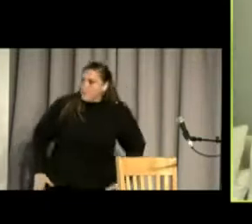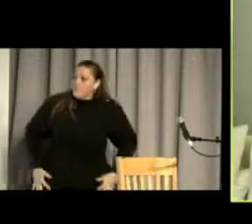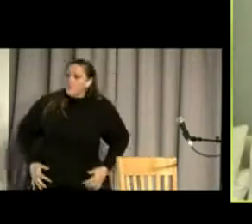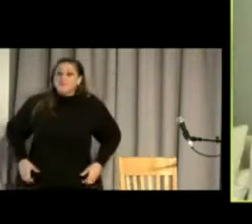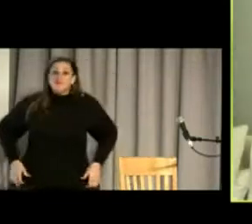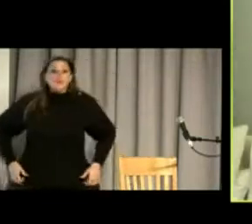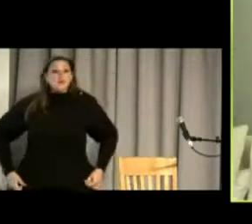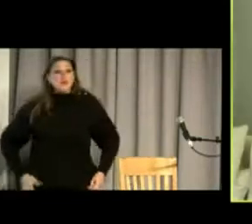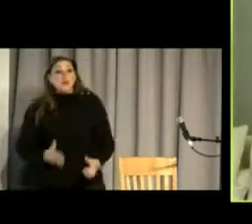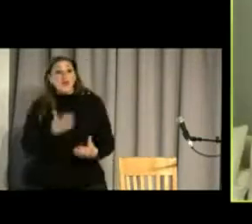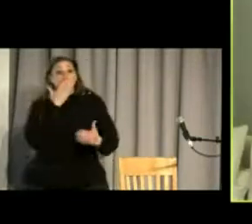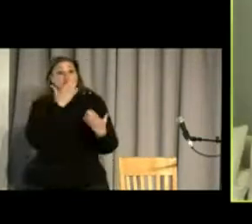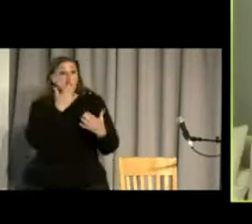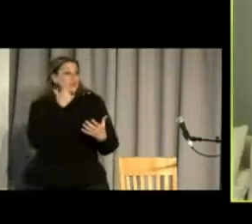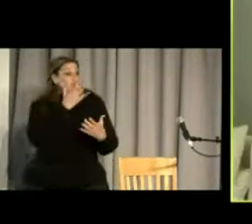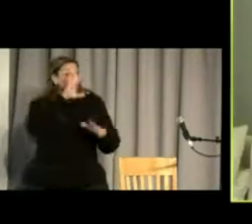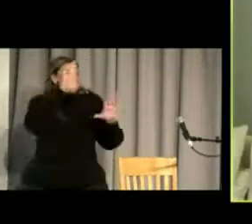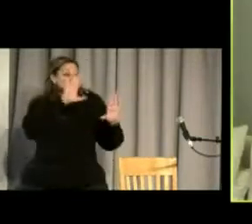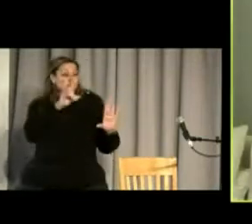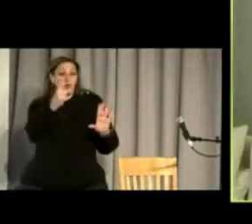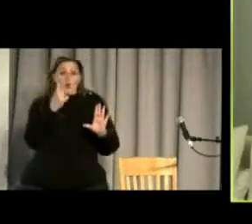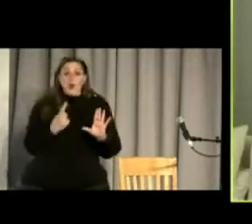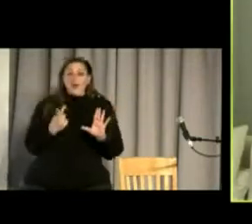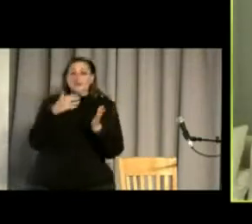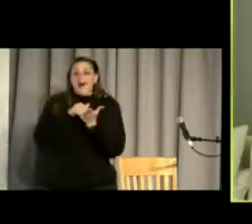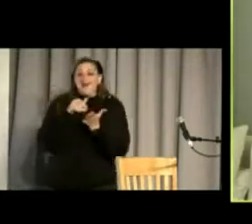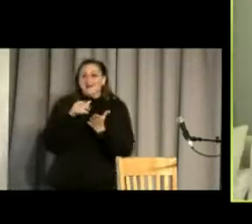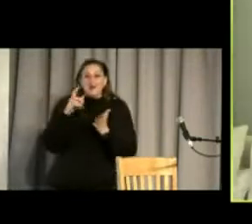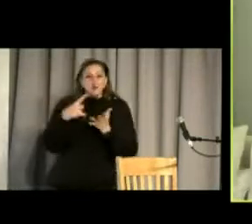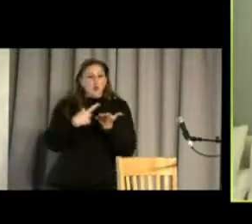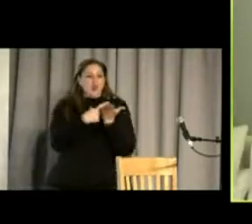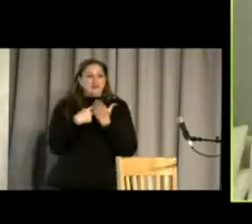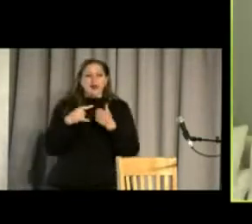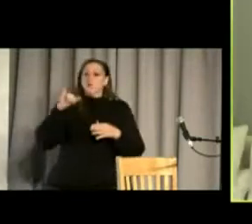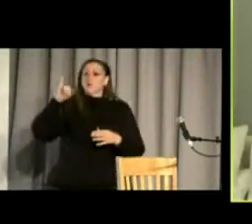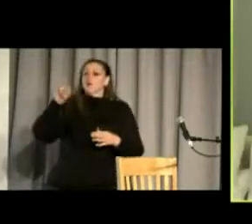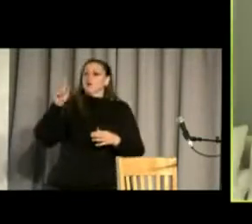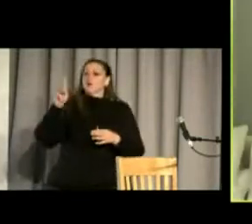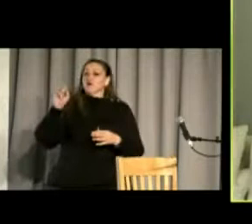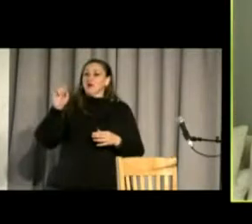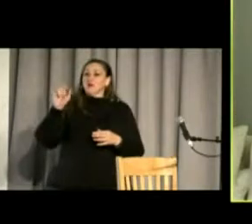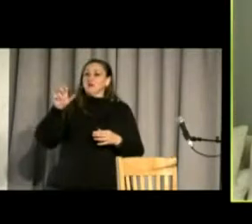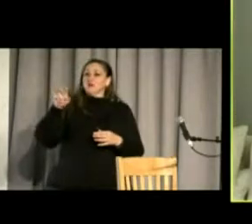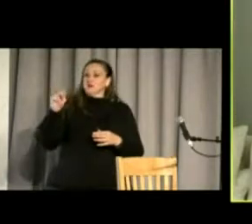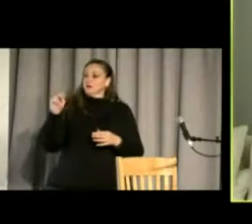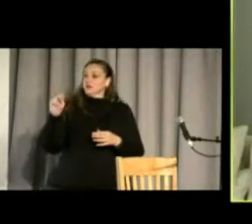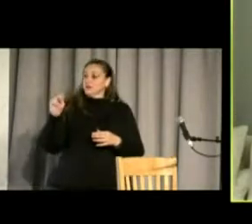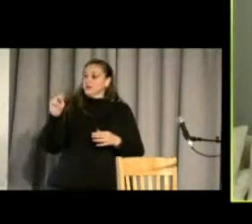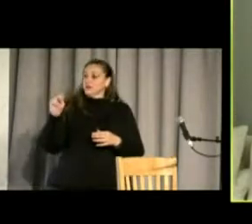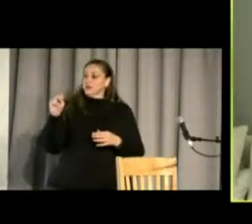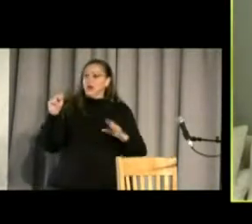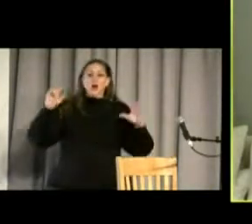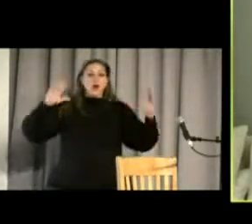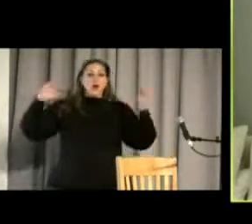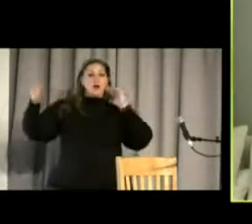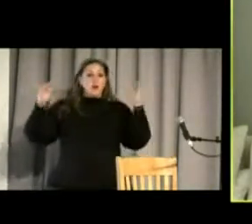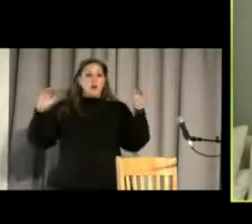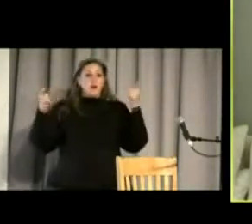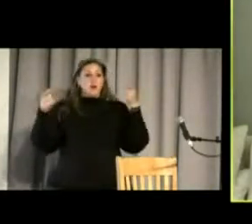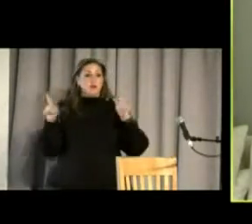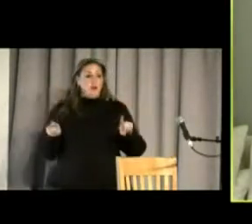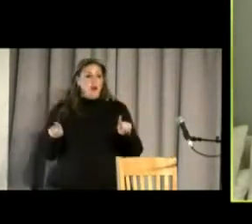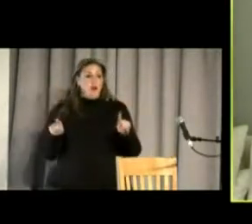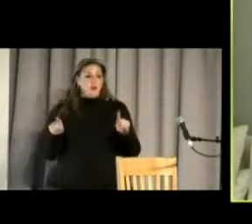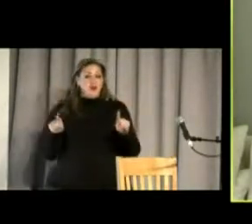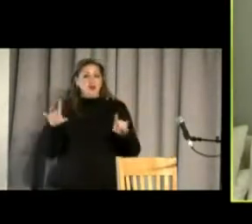Thank you so much. That is a great question. And oftentimes when I talk about Jackson, I do compare it to conditions of our